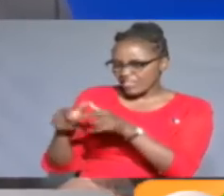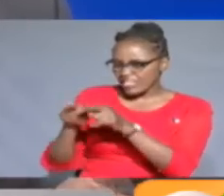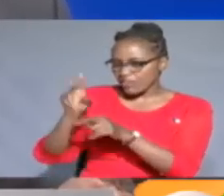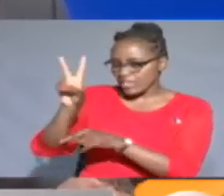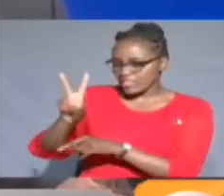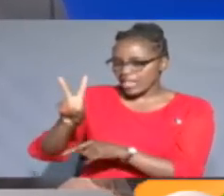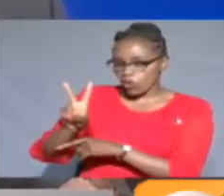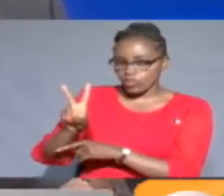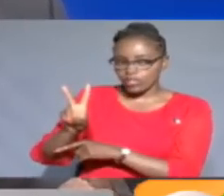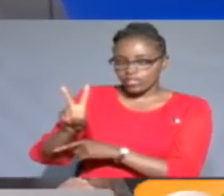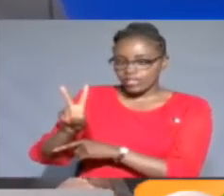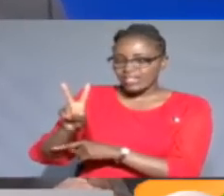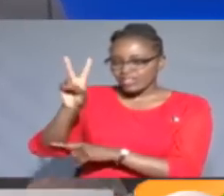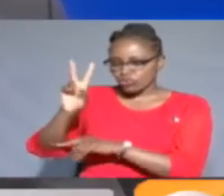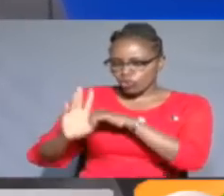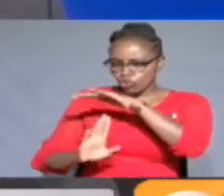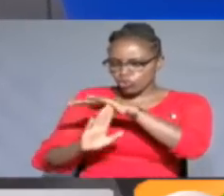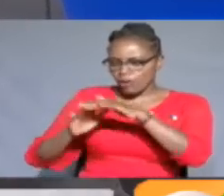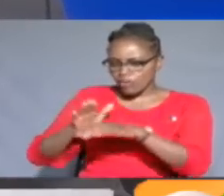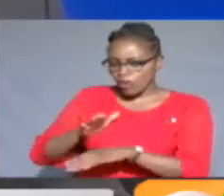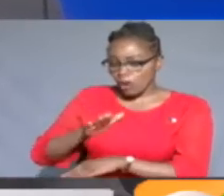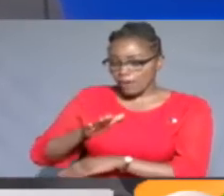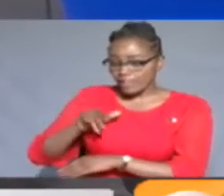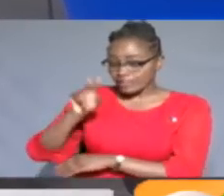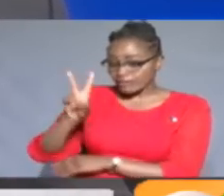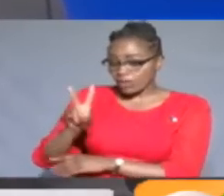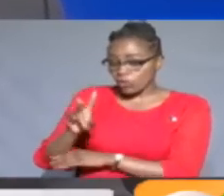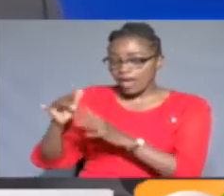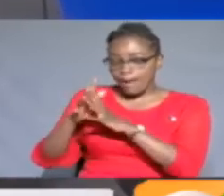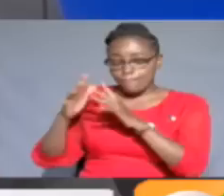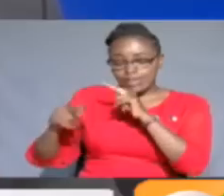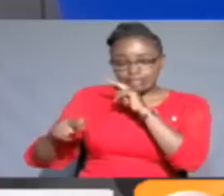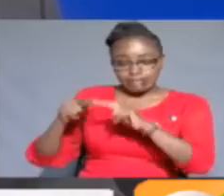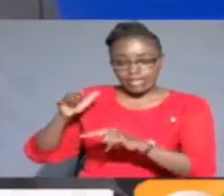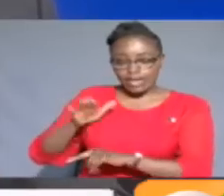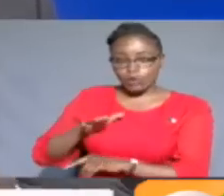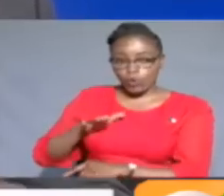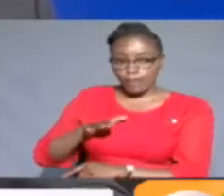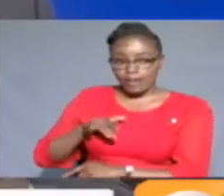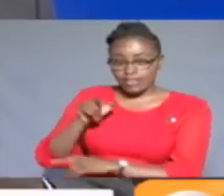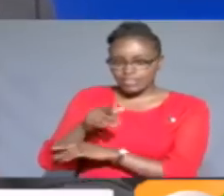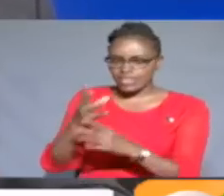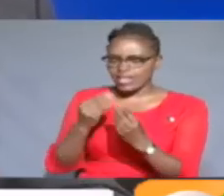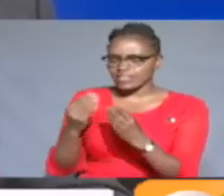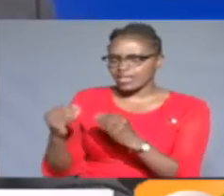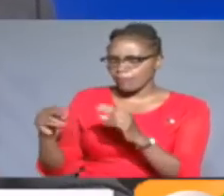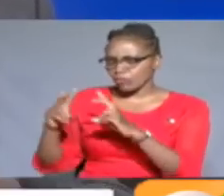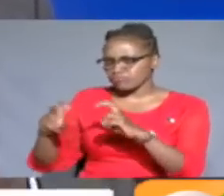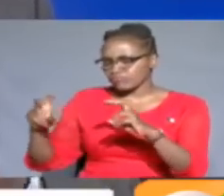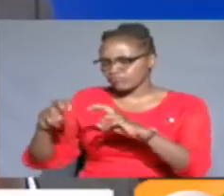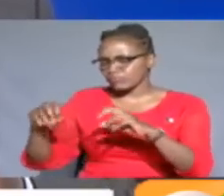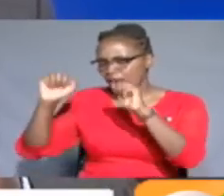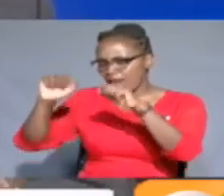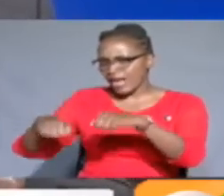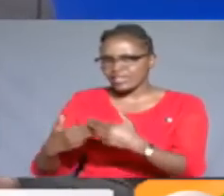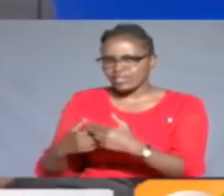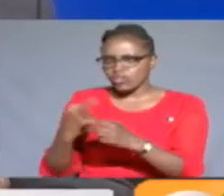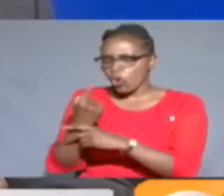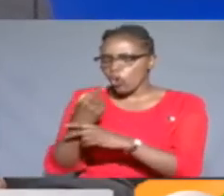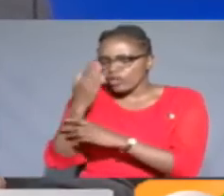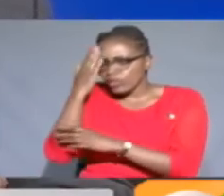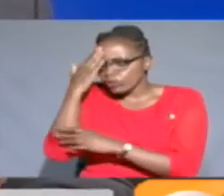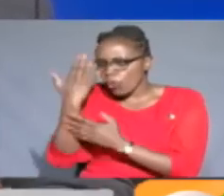second in women, the second biggest killer in women. Yes. There's a simple screening, just